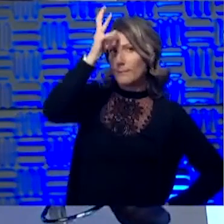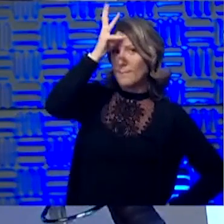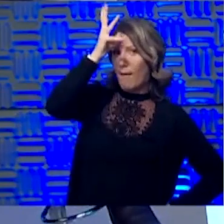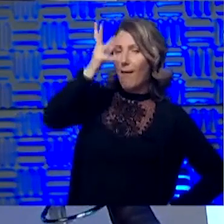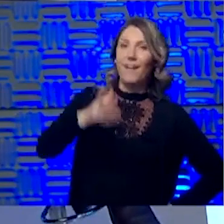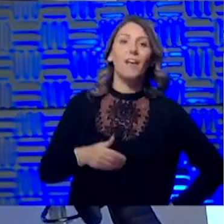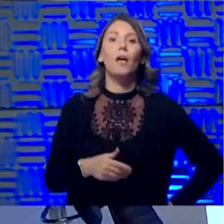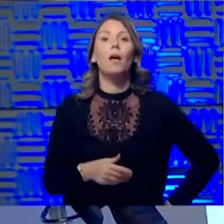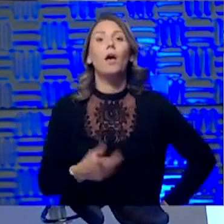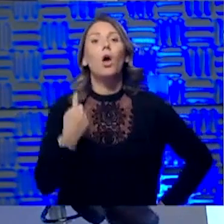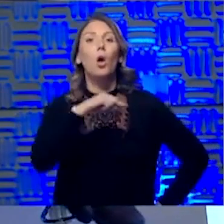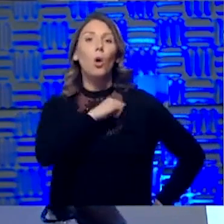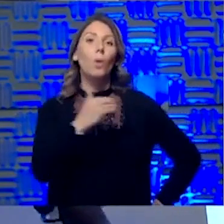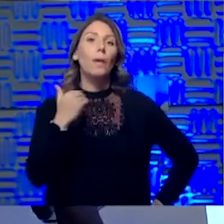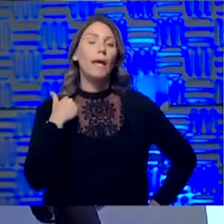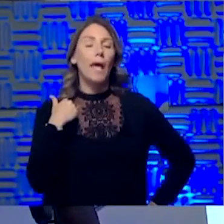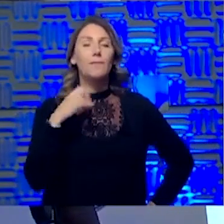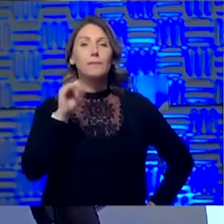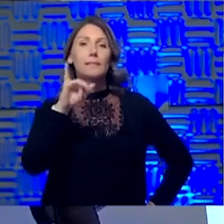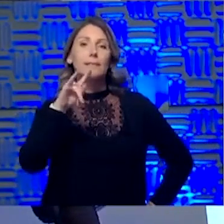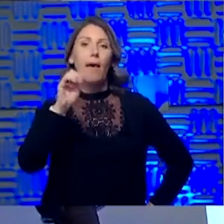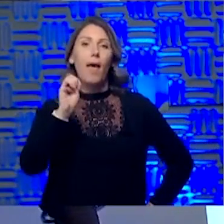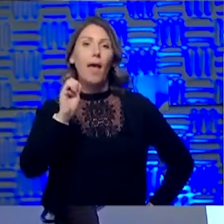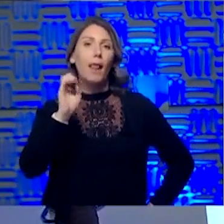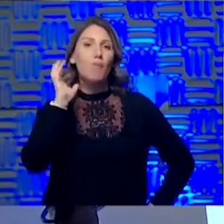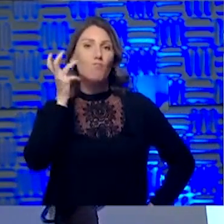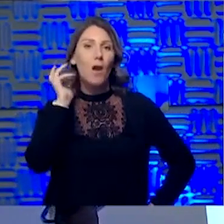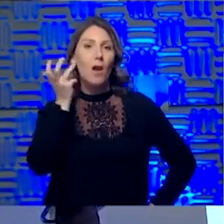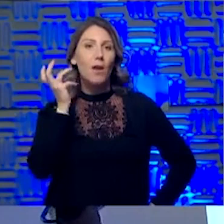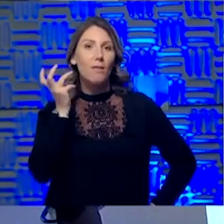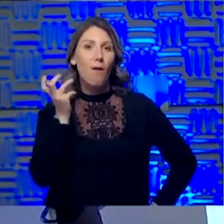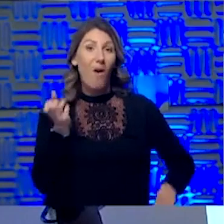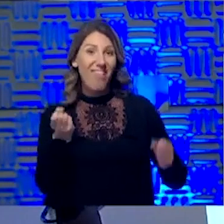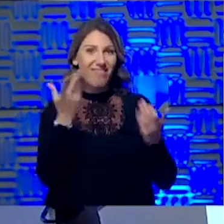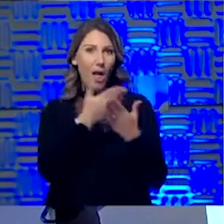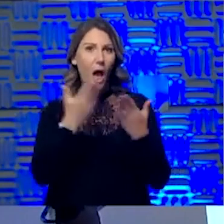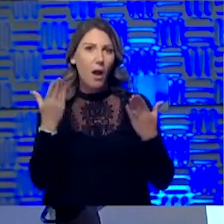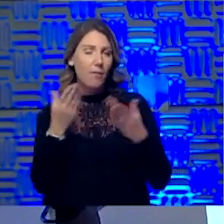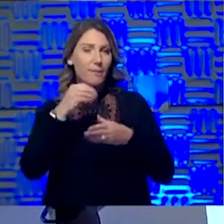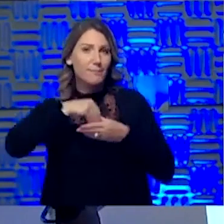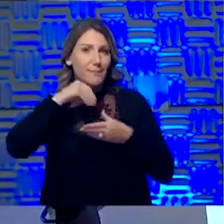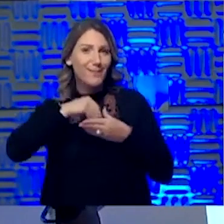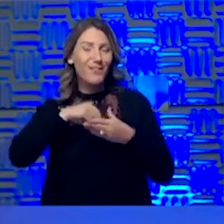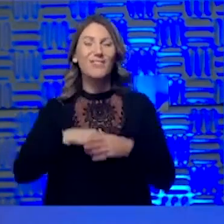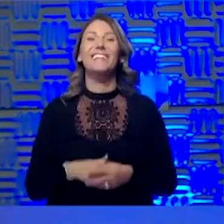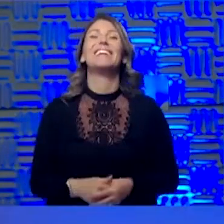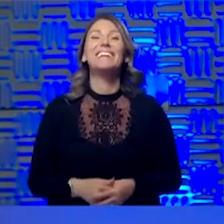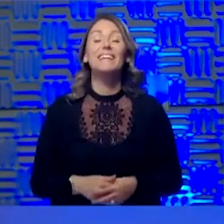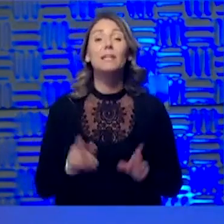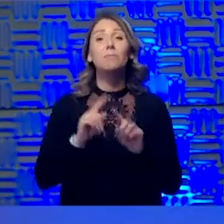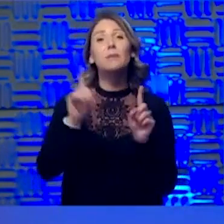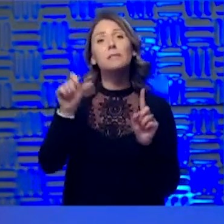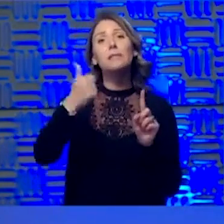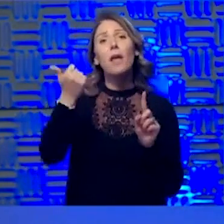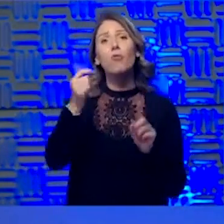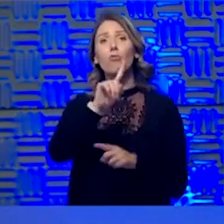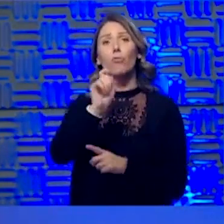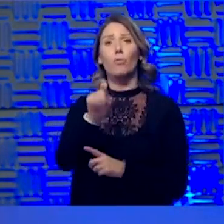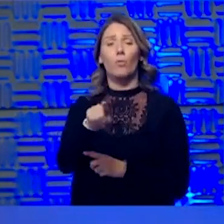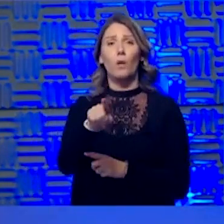gets satellite radio. It's good. I've hauled a lot of things in that. But that's the other question you get. So it's not